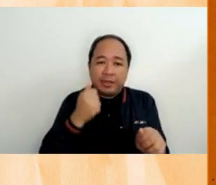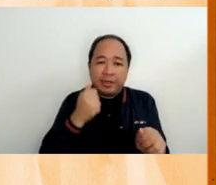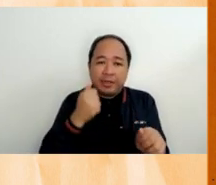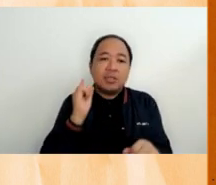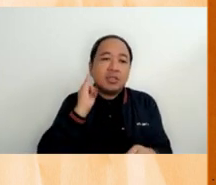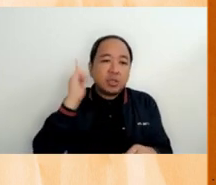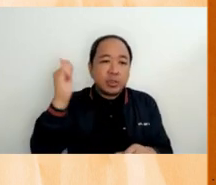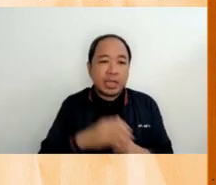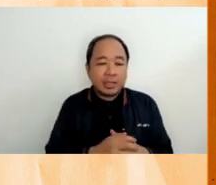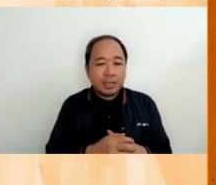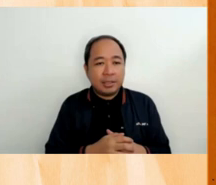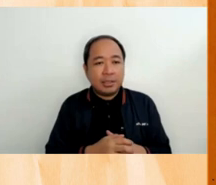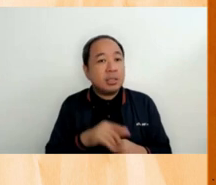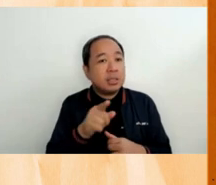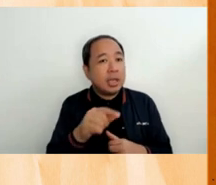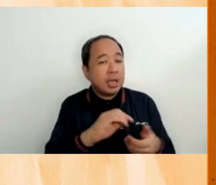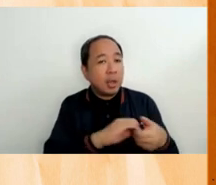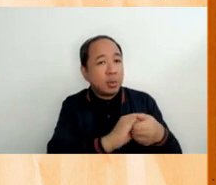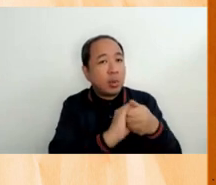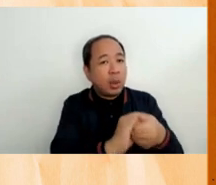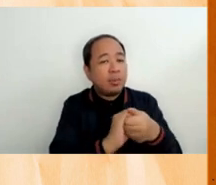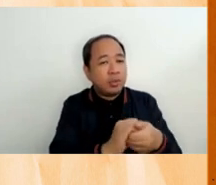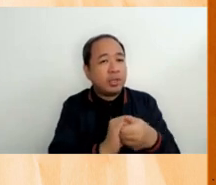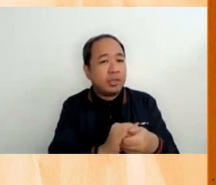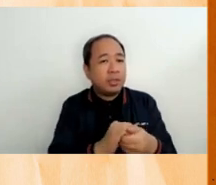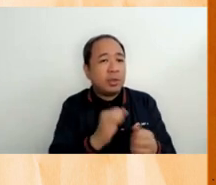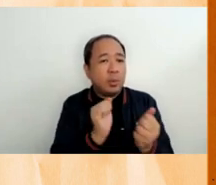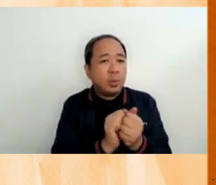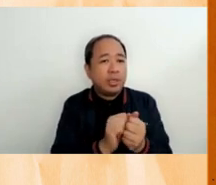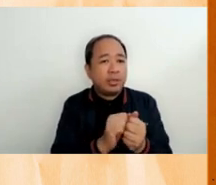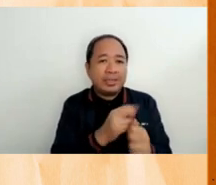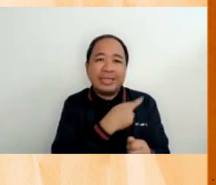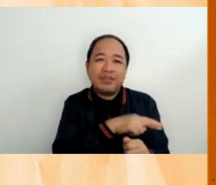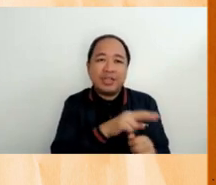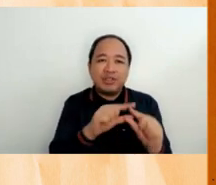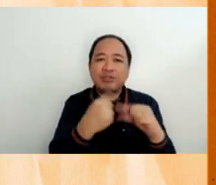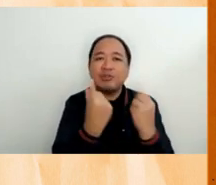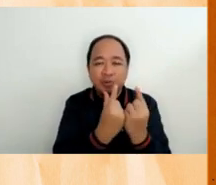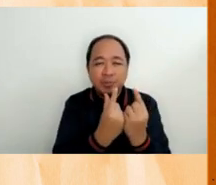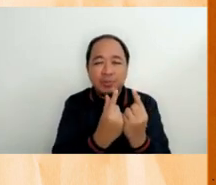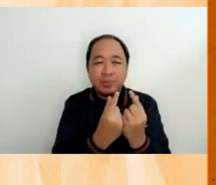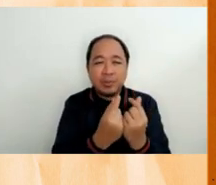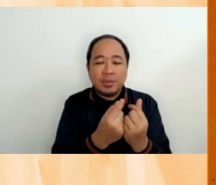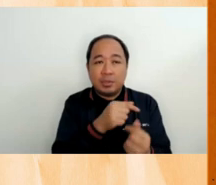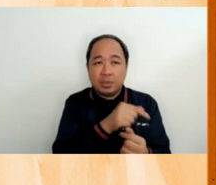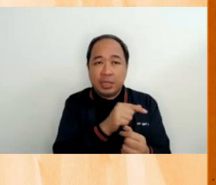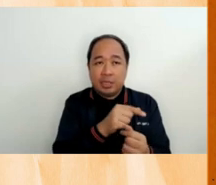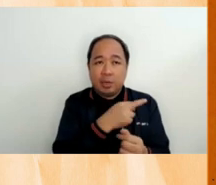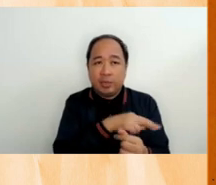volunteer to provide activities for our students. For some kasi, di ba, faith is a source of strength,